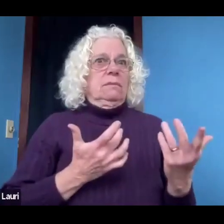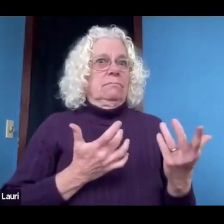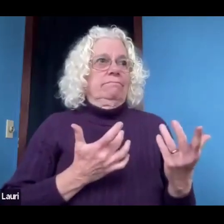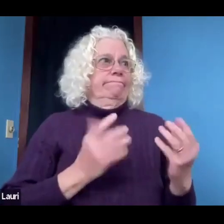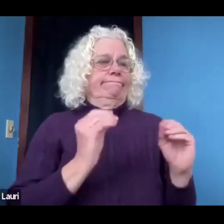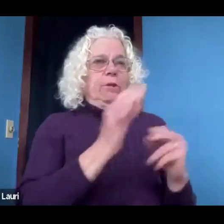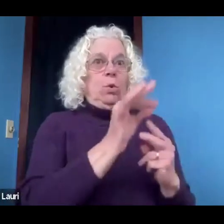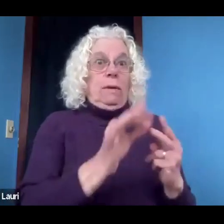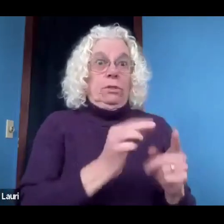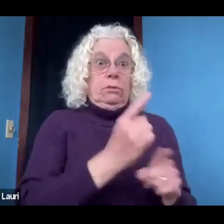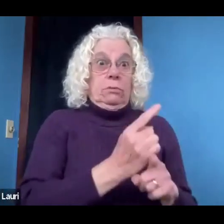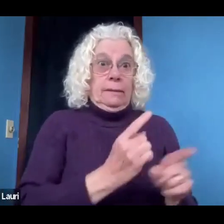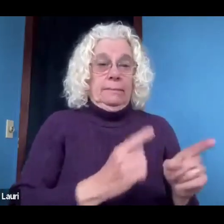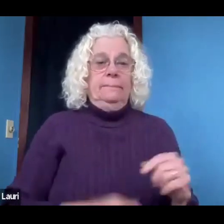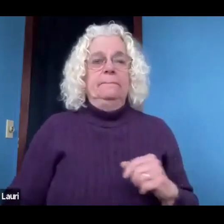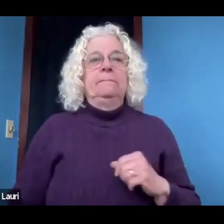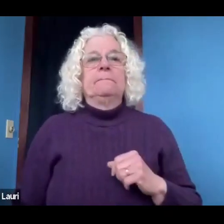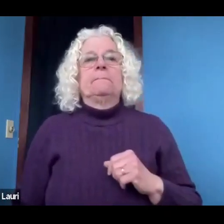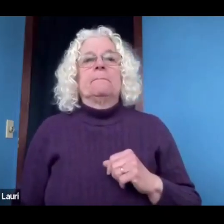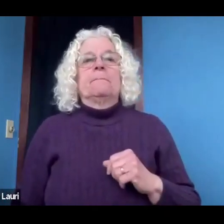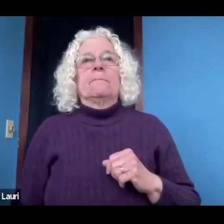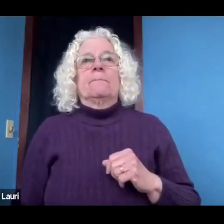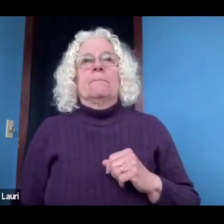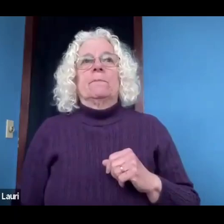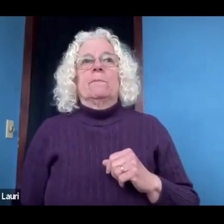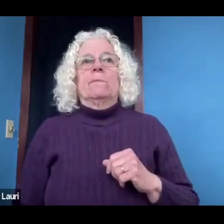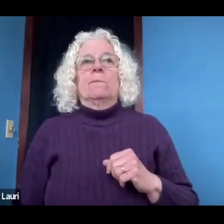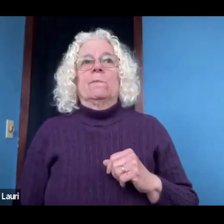limited. Next.